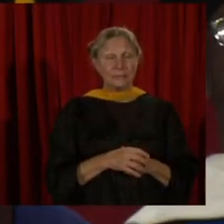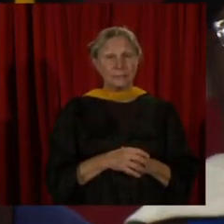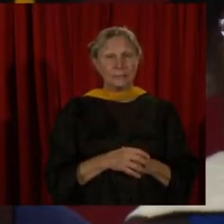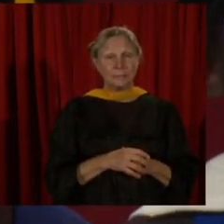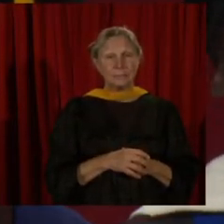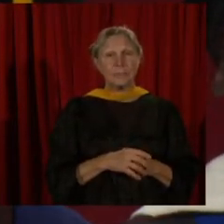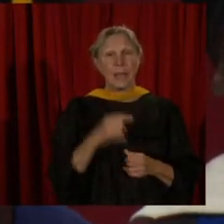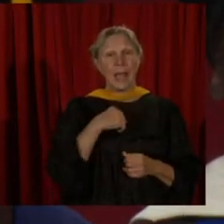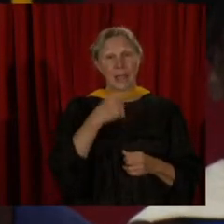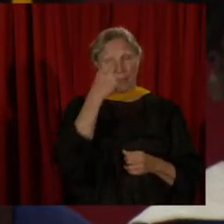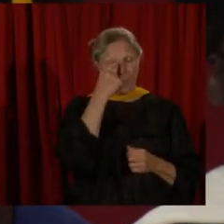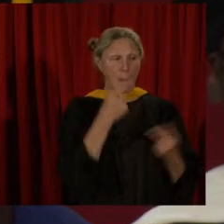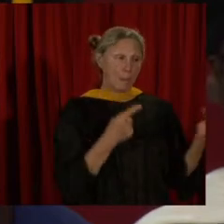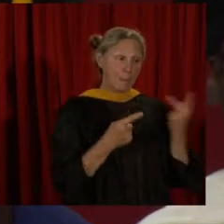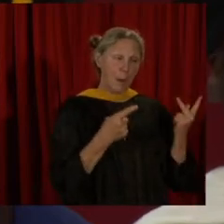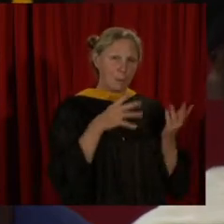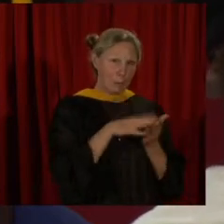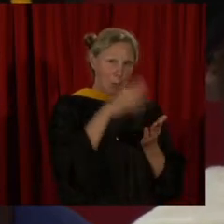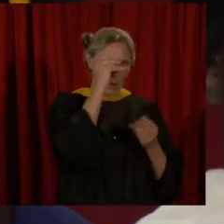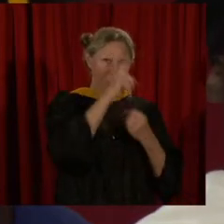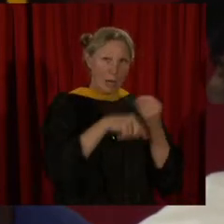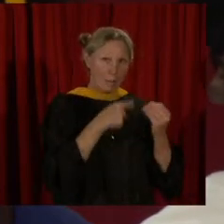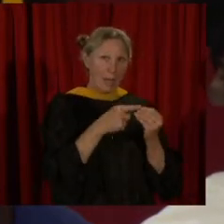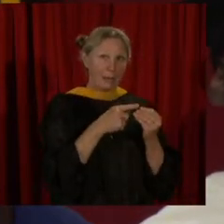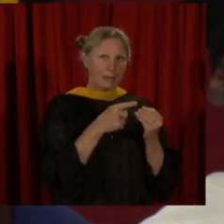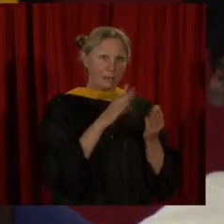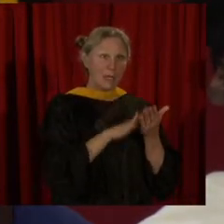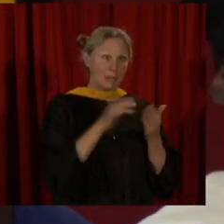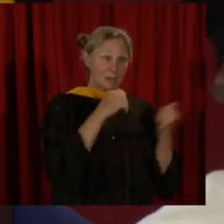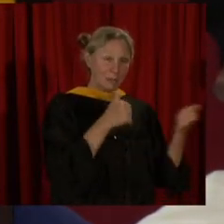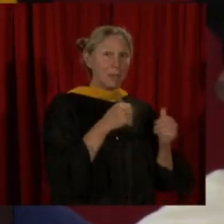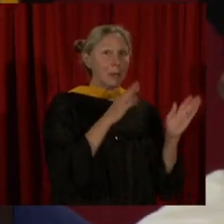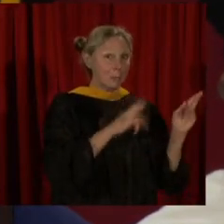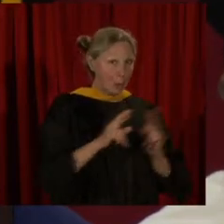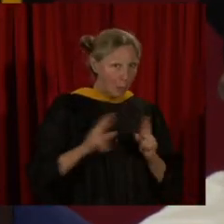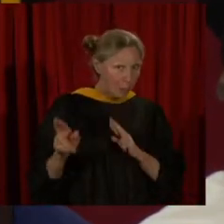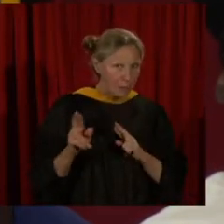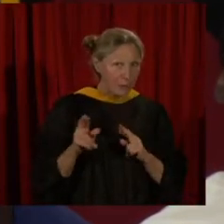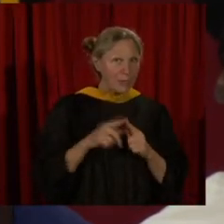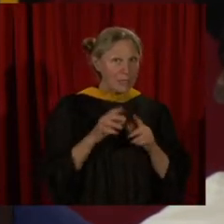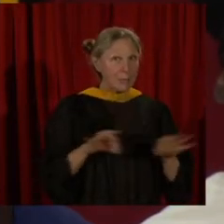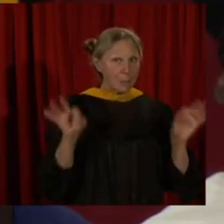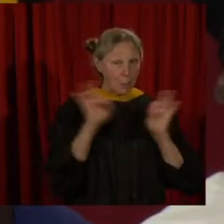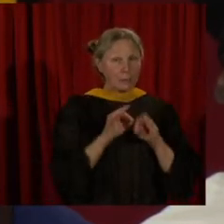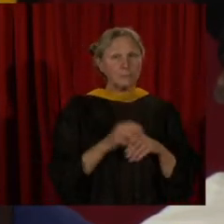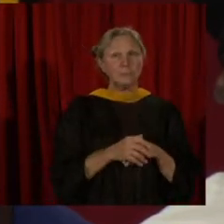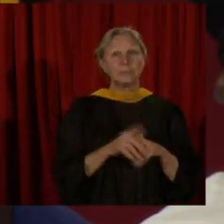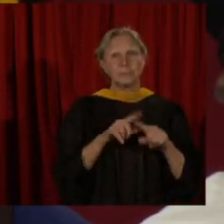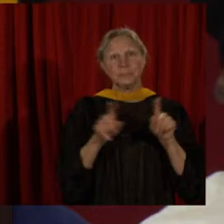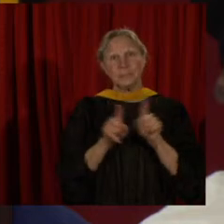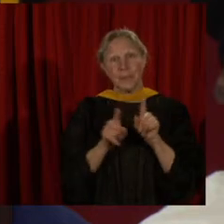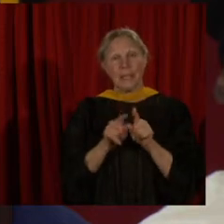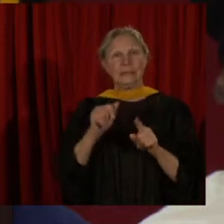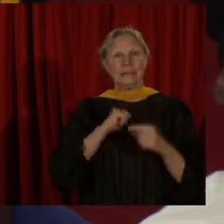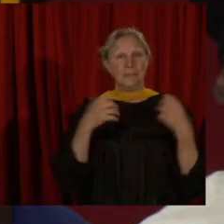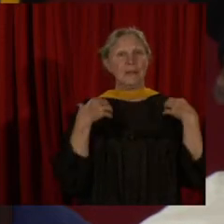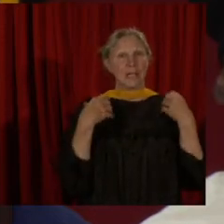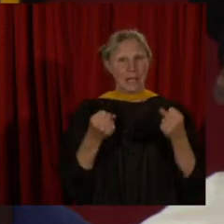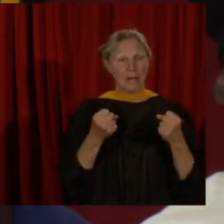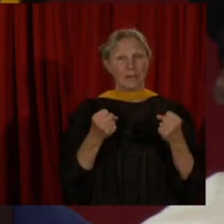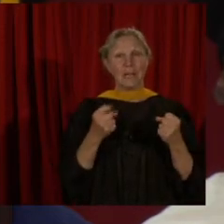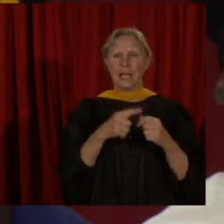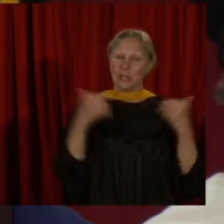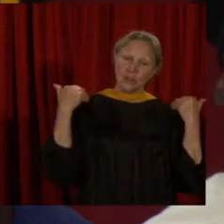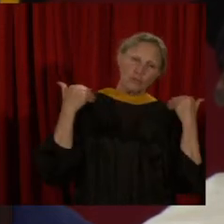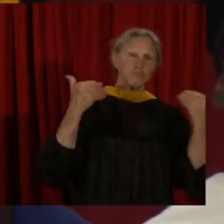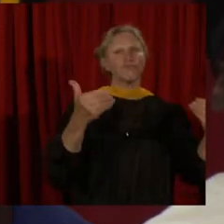I think we both had lessons to learn from one another. Preparation and readiness are important, but so is self-confidence and just going